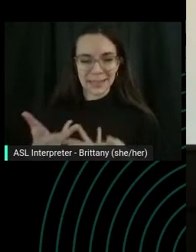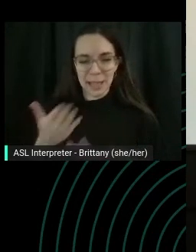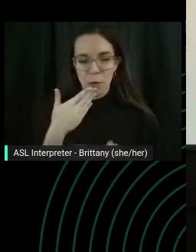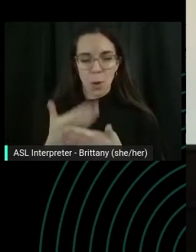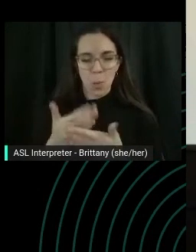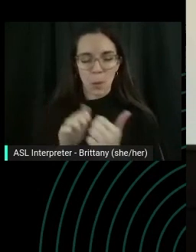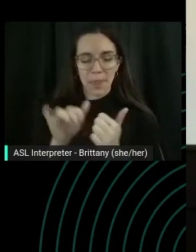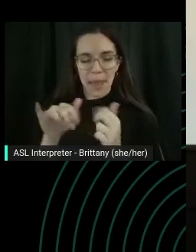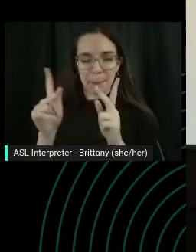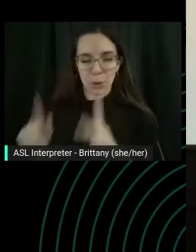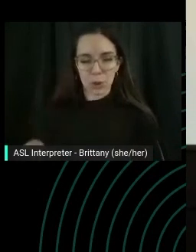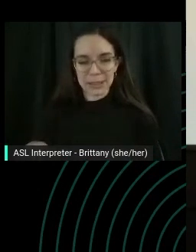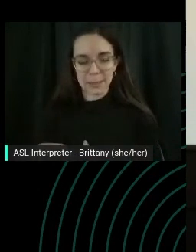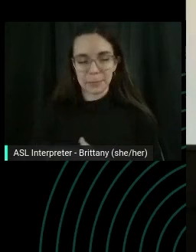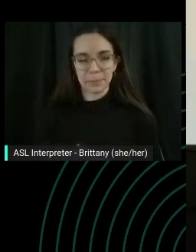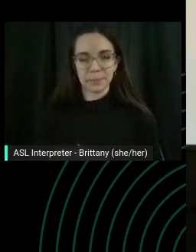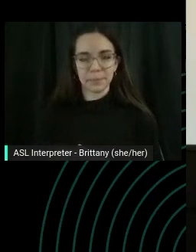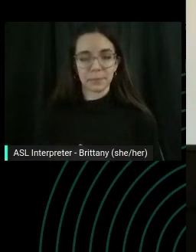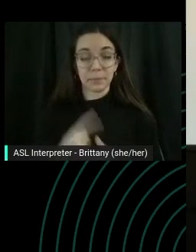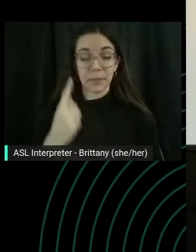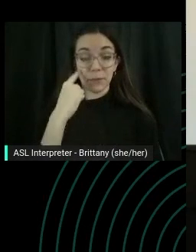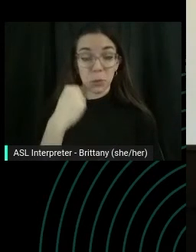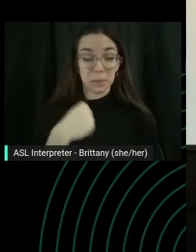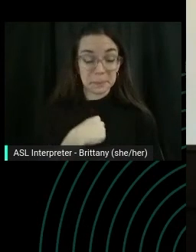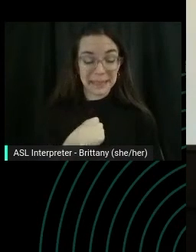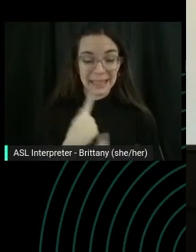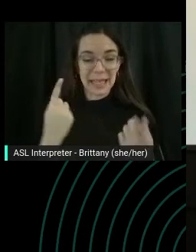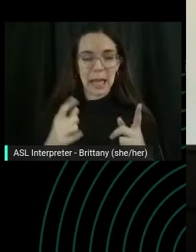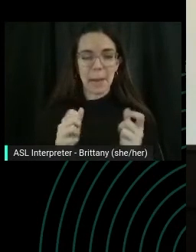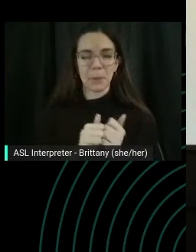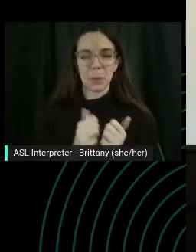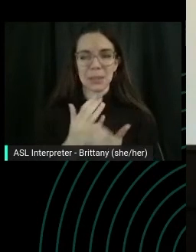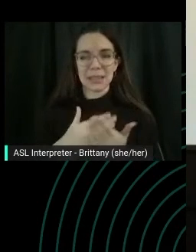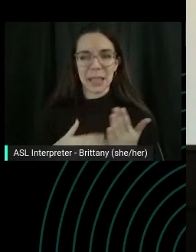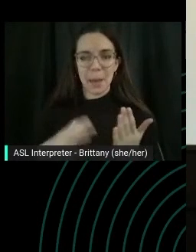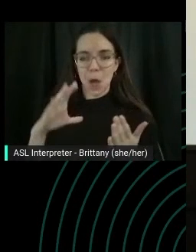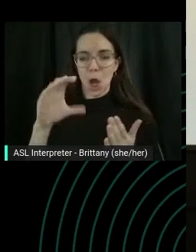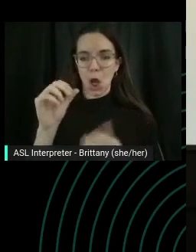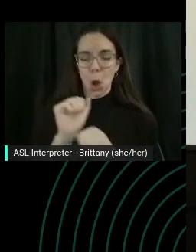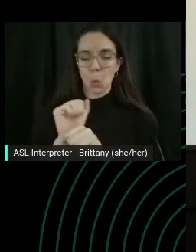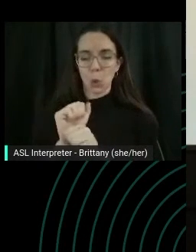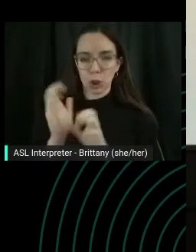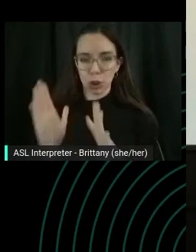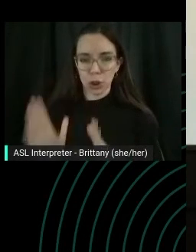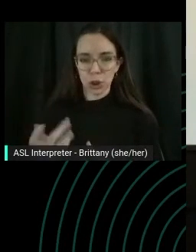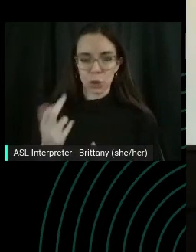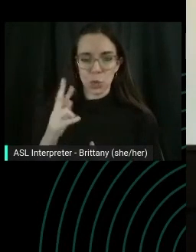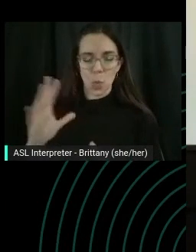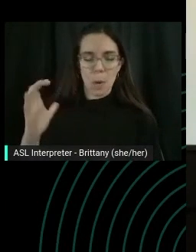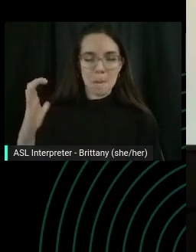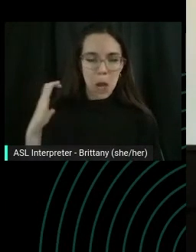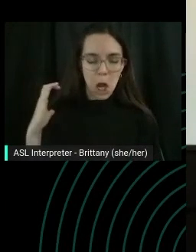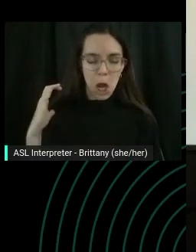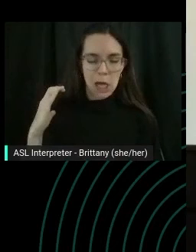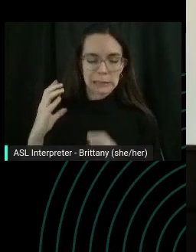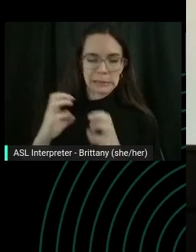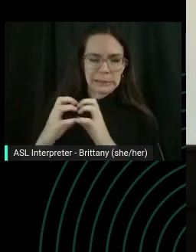It's often happened for me with some coworkers or bosses.